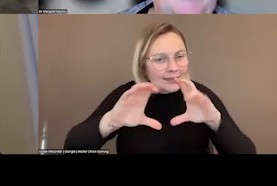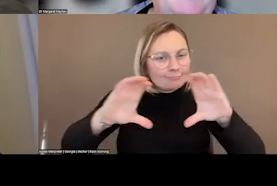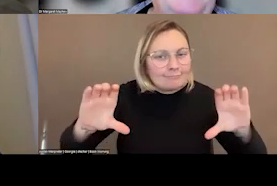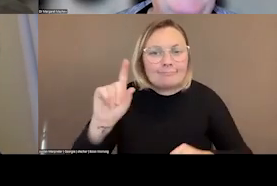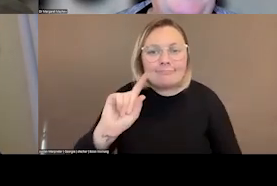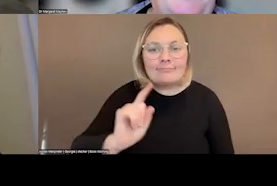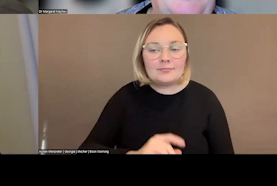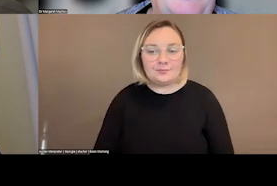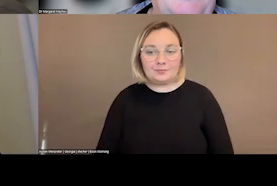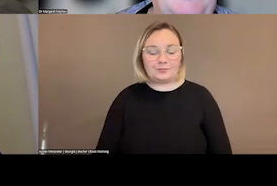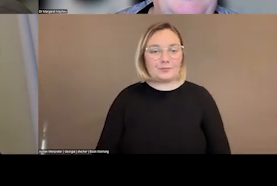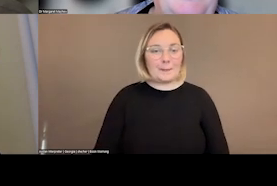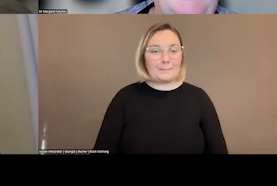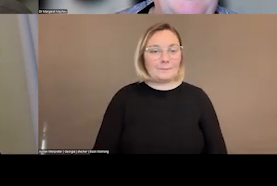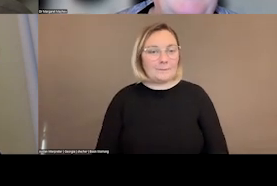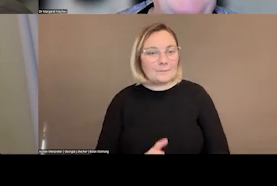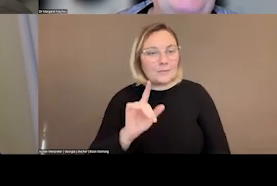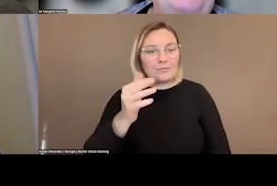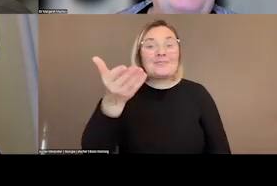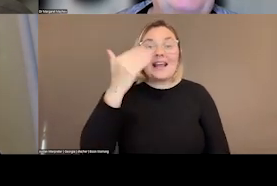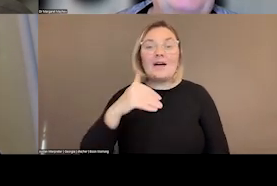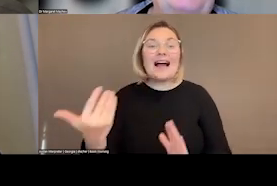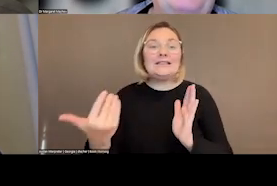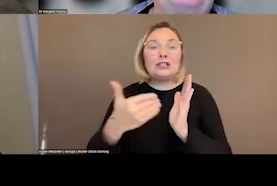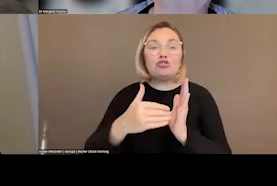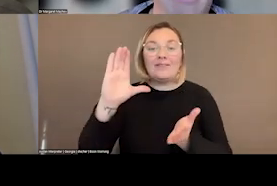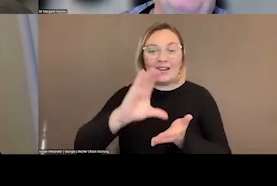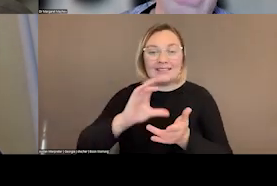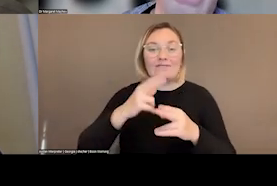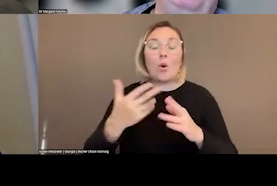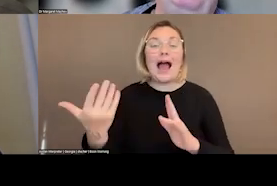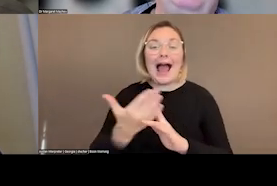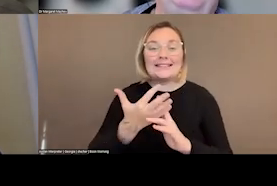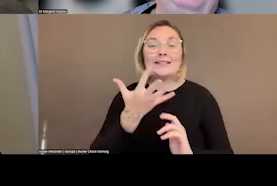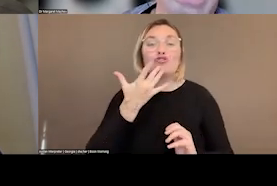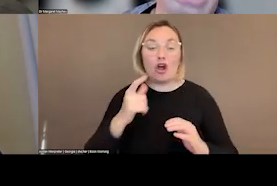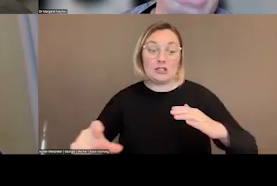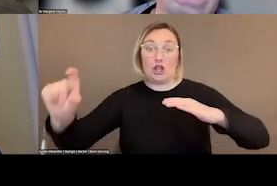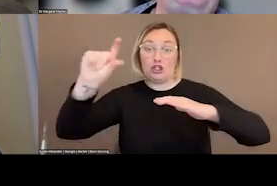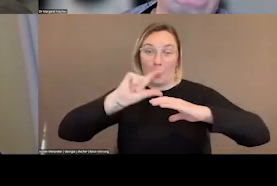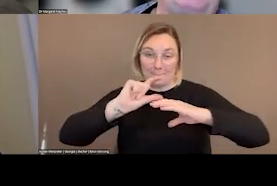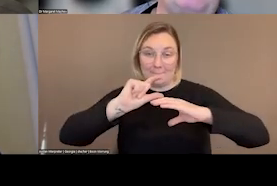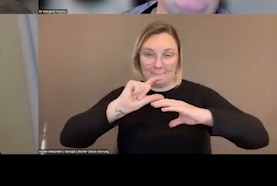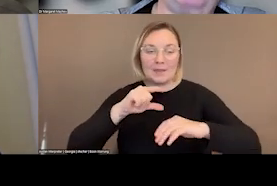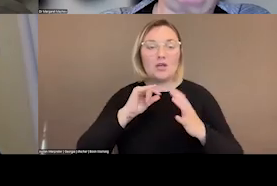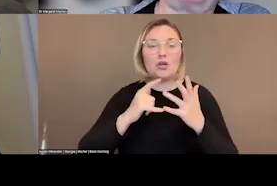through? So then we got the additional funding for access costs. Hmm. So for this, Creative Australia will provide